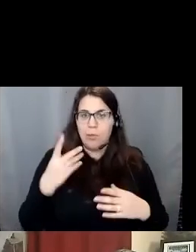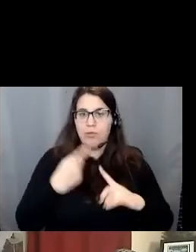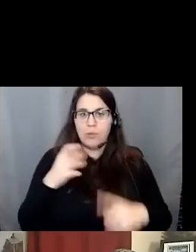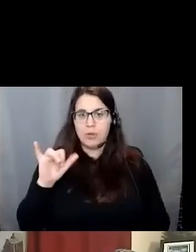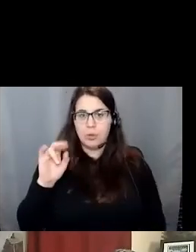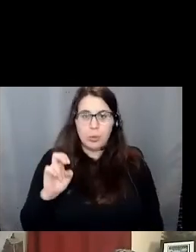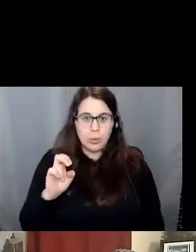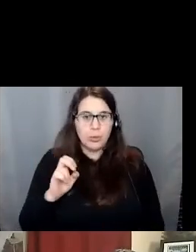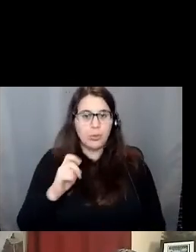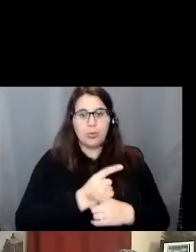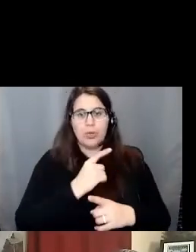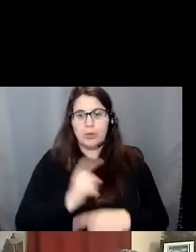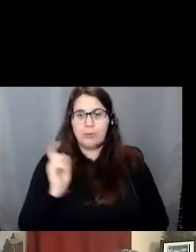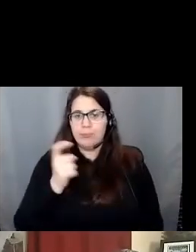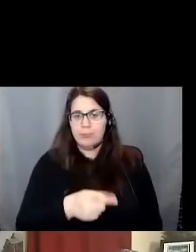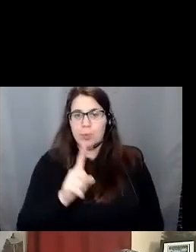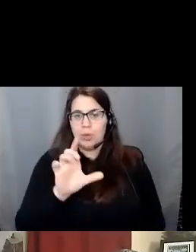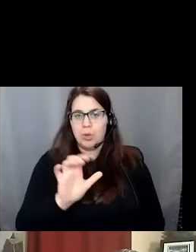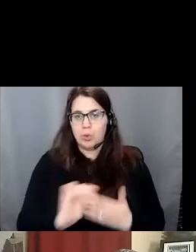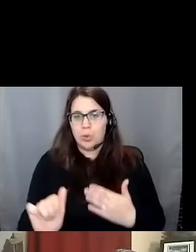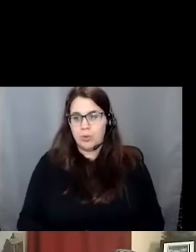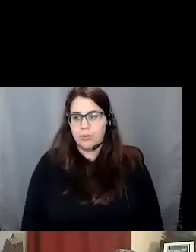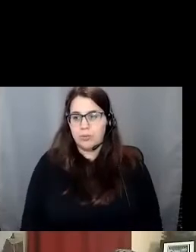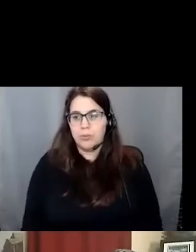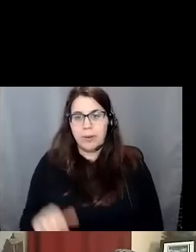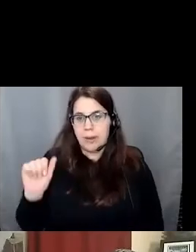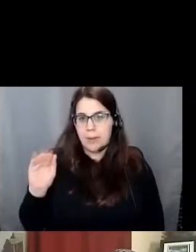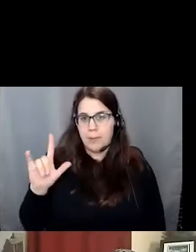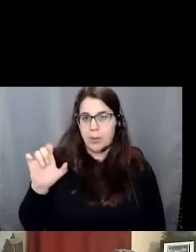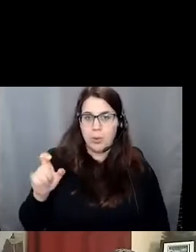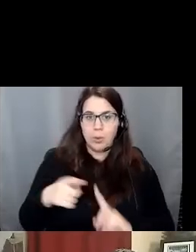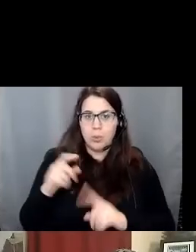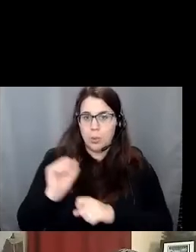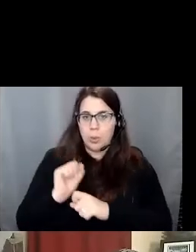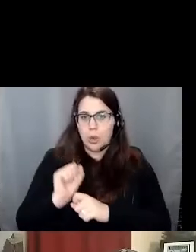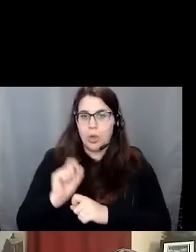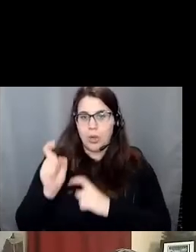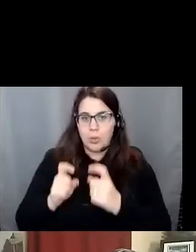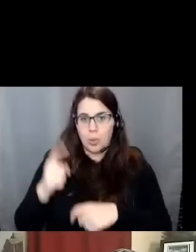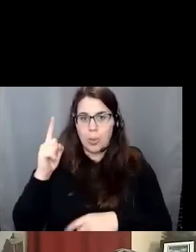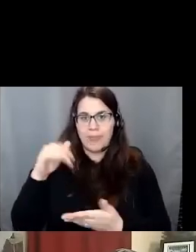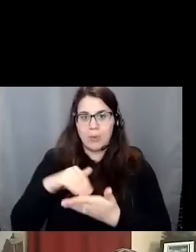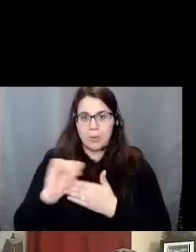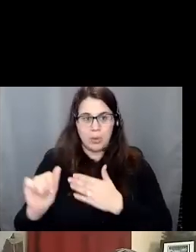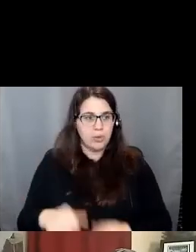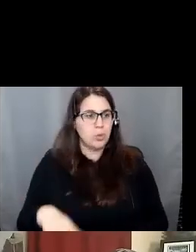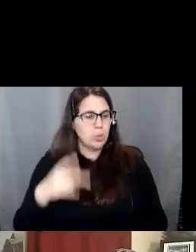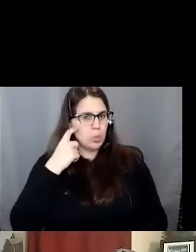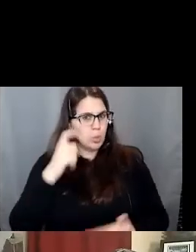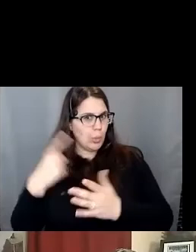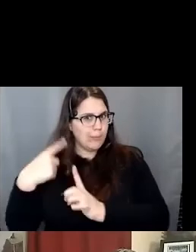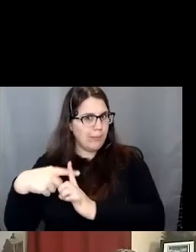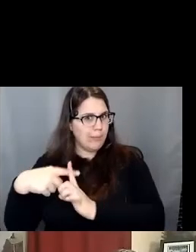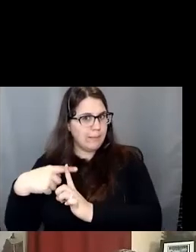regular contribution of $100. We have an able to work contribution of $1,000. We have this plus sign here that